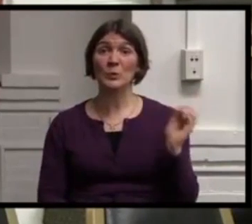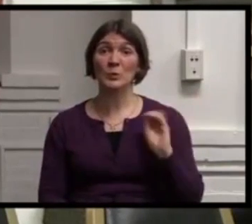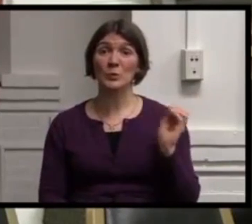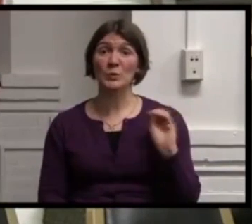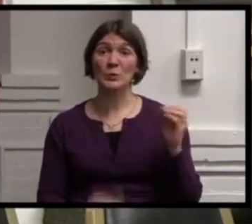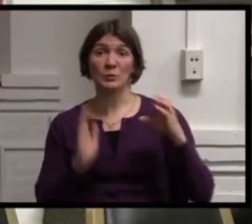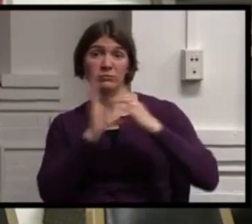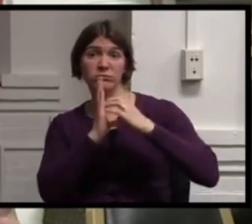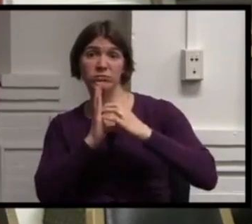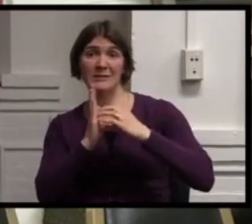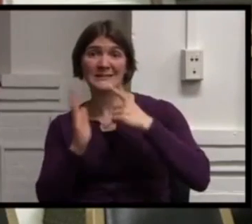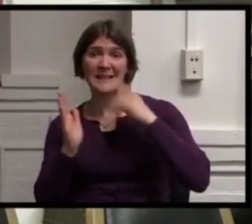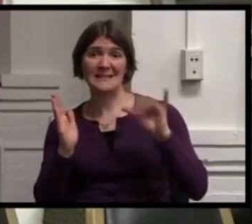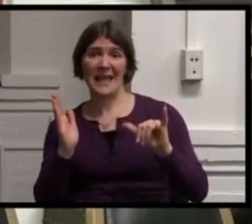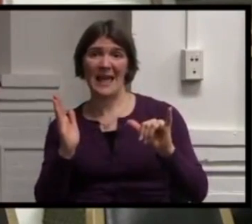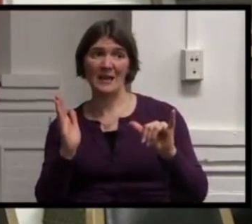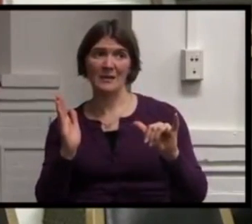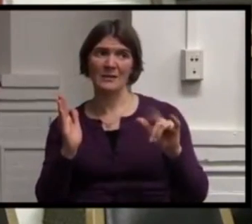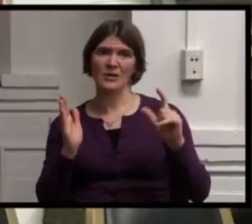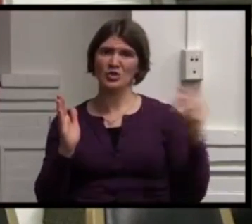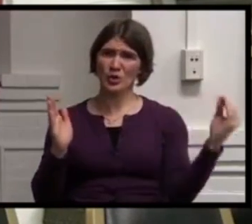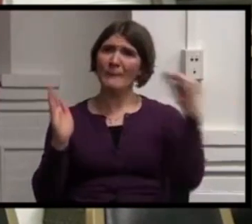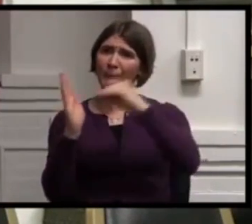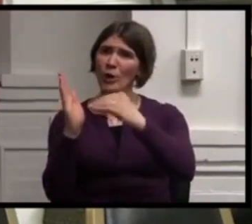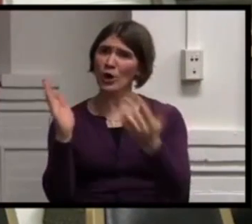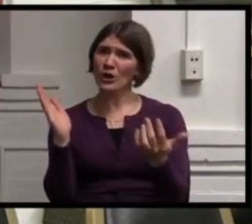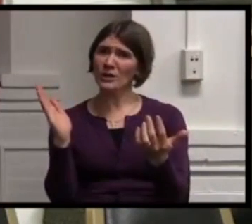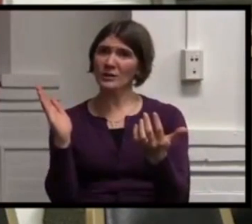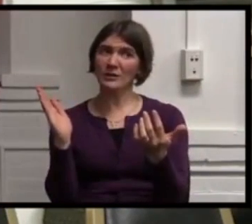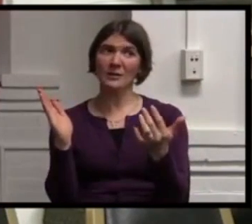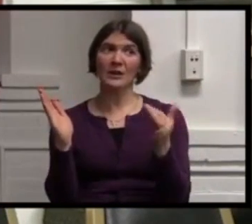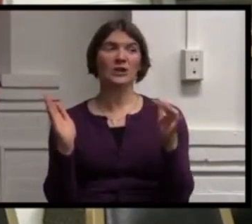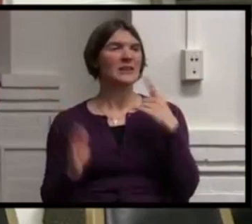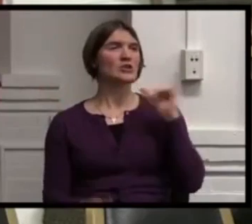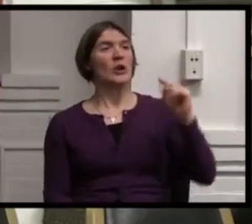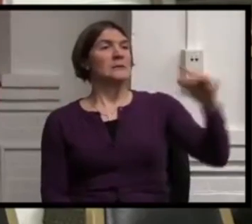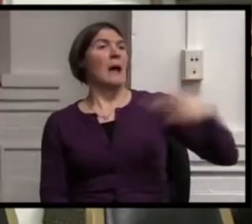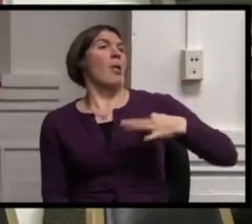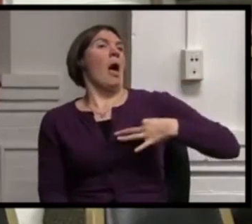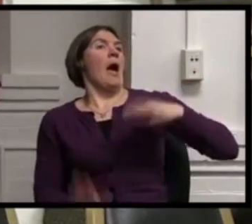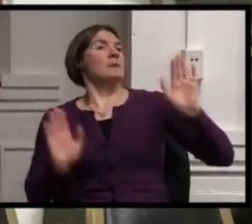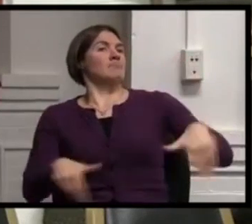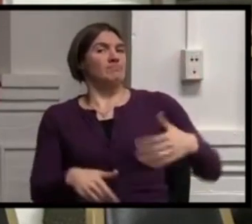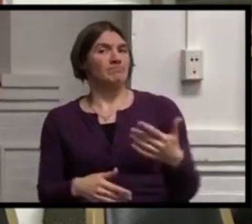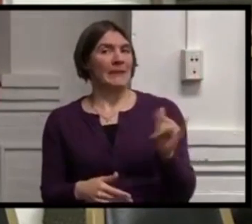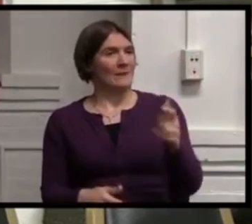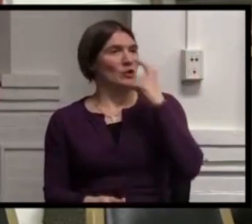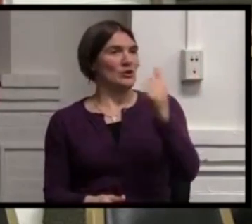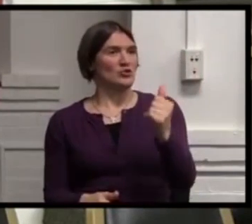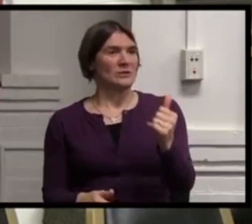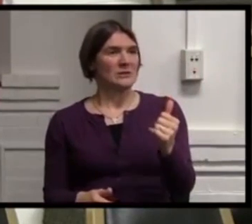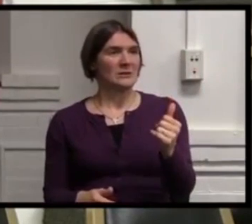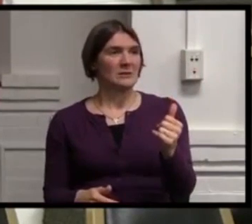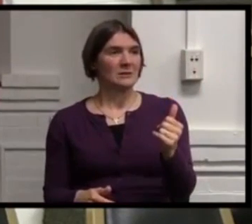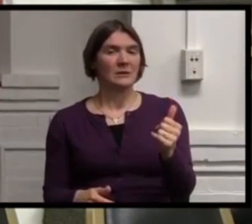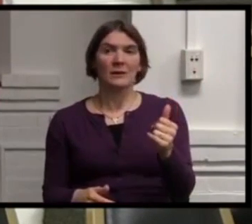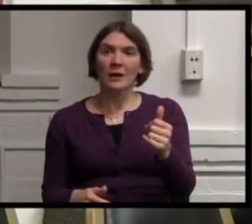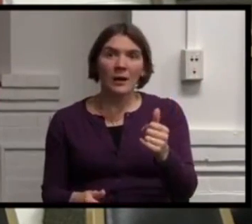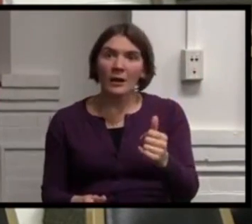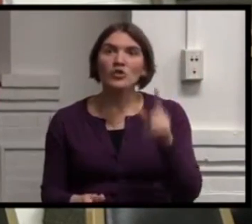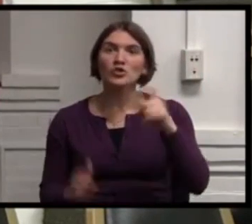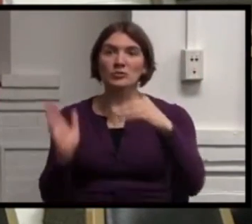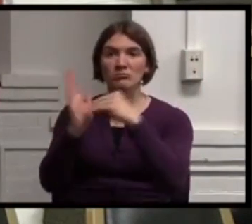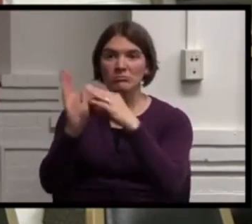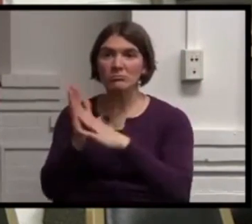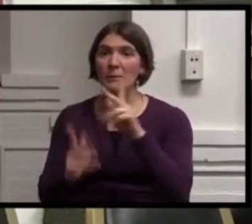here. Those statements aren't in there. It's just apply if you are interested in this position. You're not